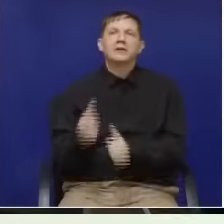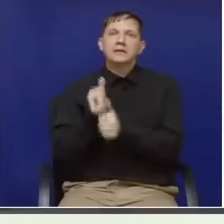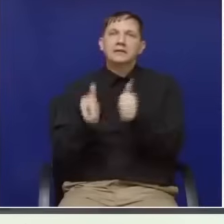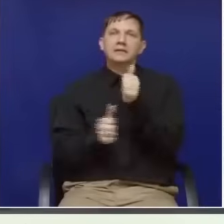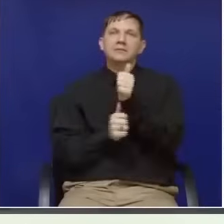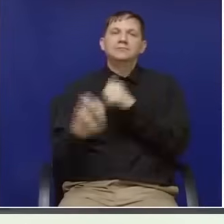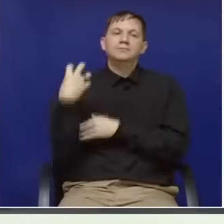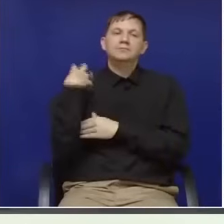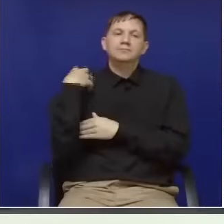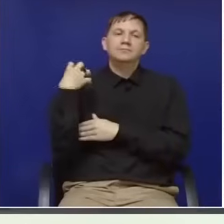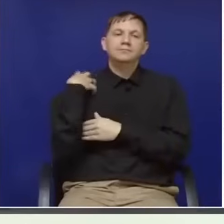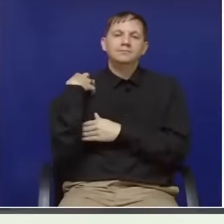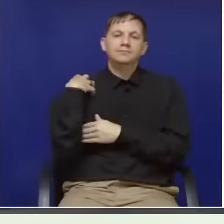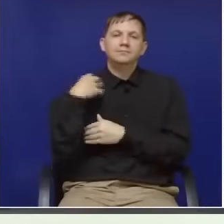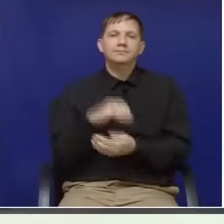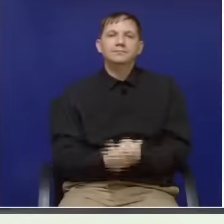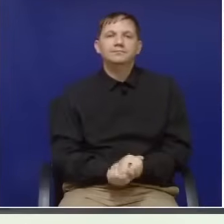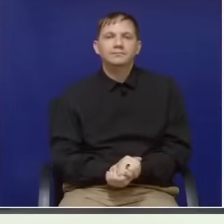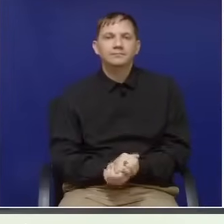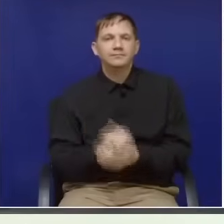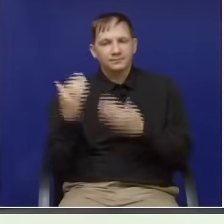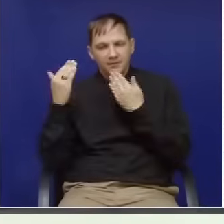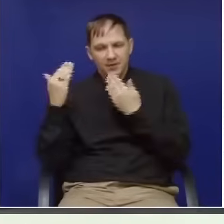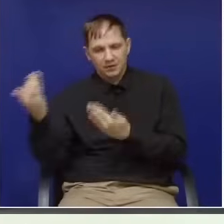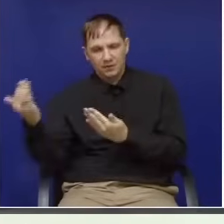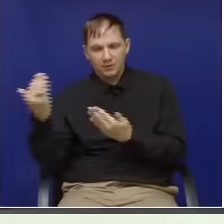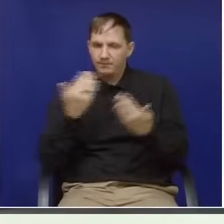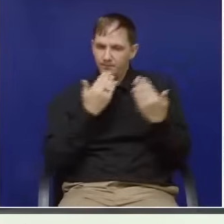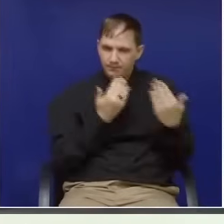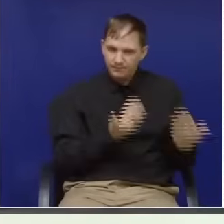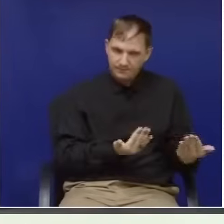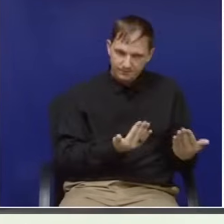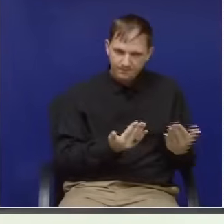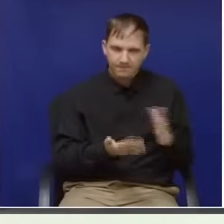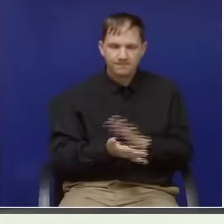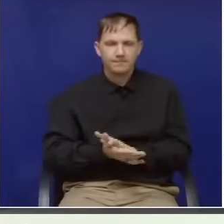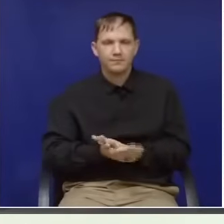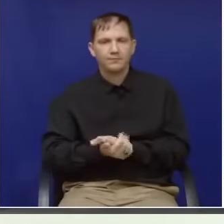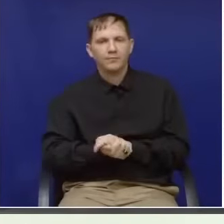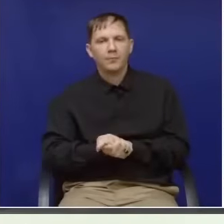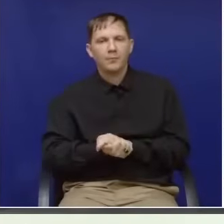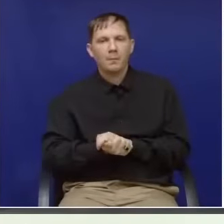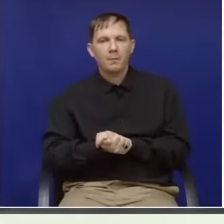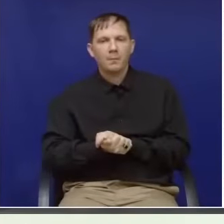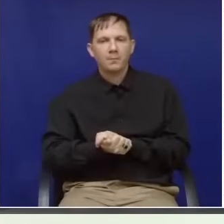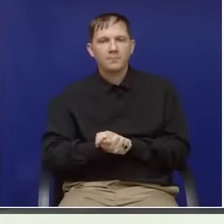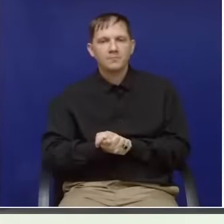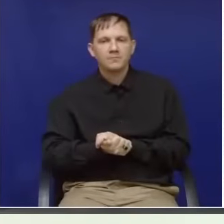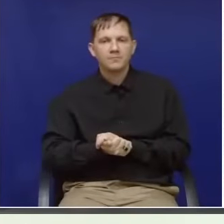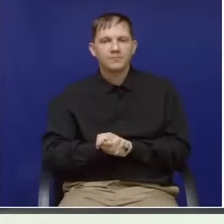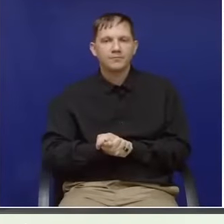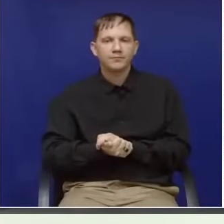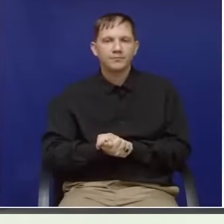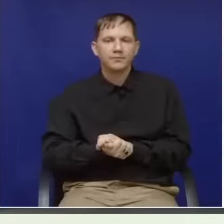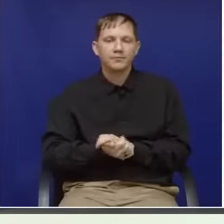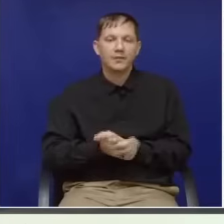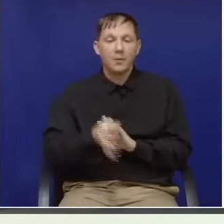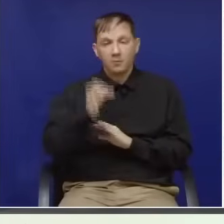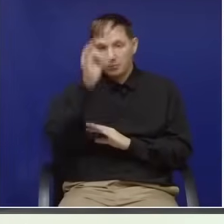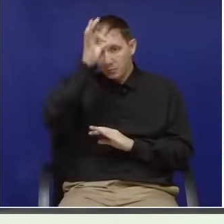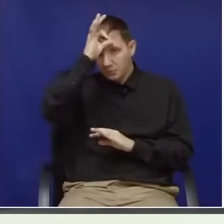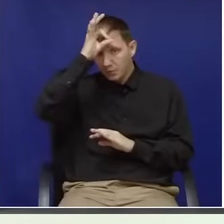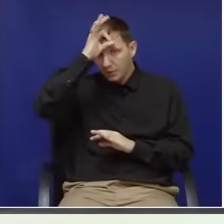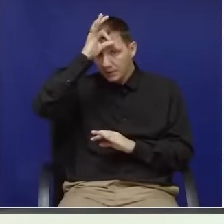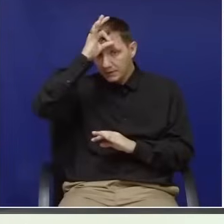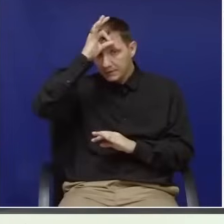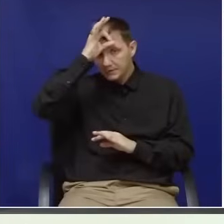Minister. Thank you, Chairperson, and thanks, Honorable Schikkerling. You know, policing is